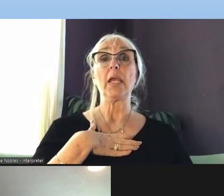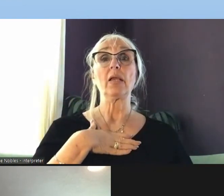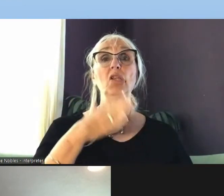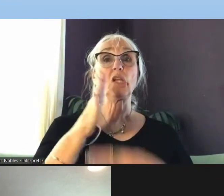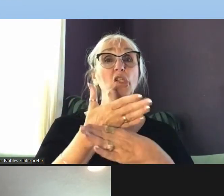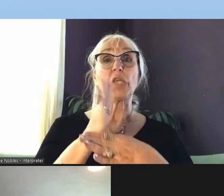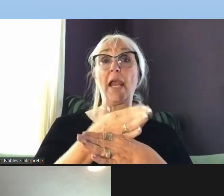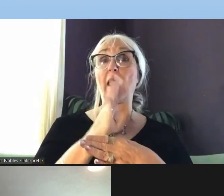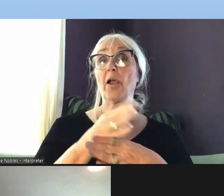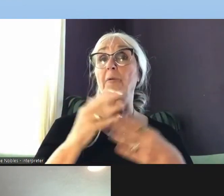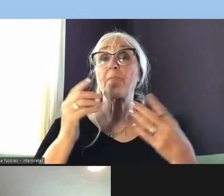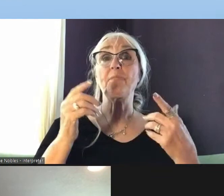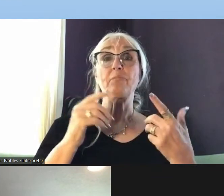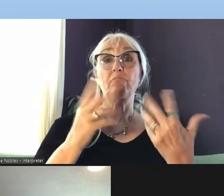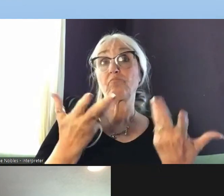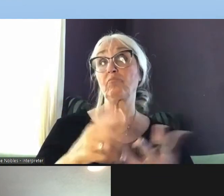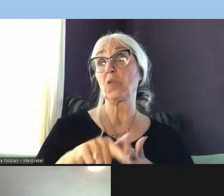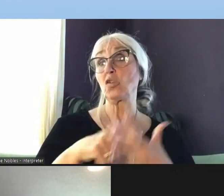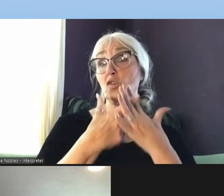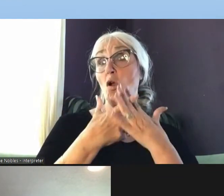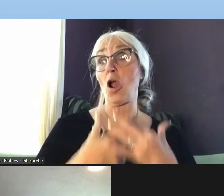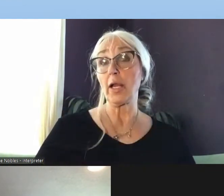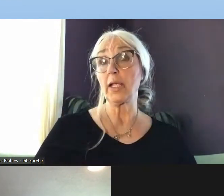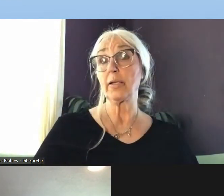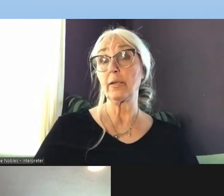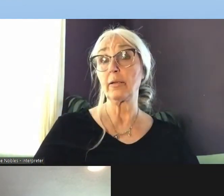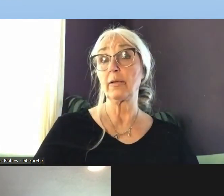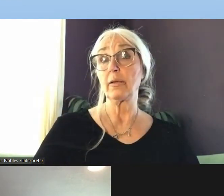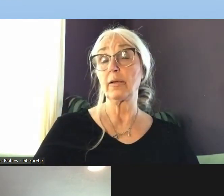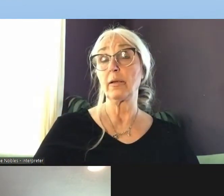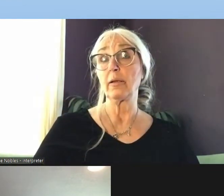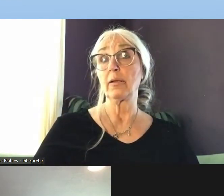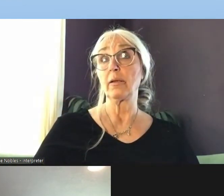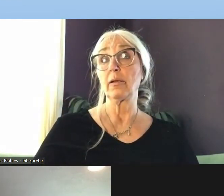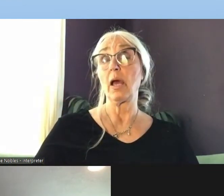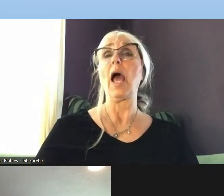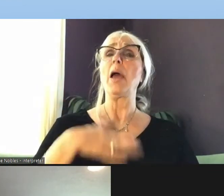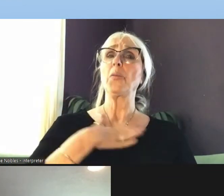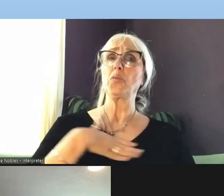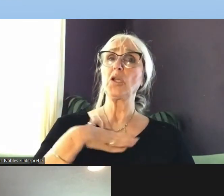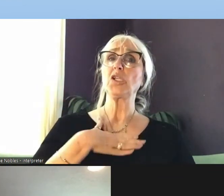Sure. the initiative. Sure. Well, I for one appreciate